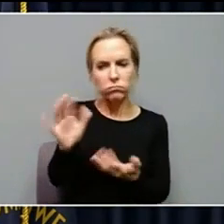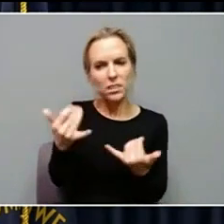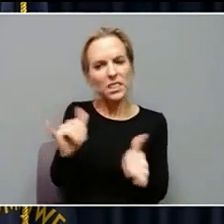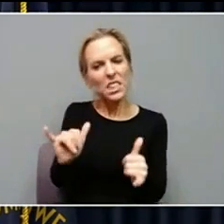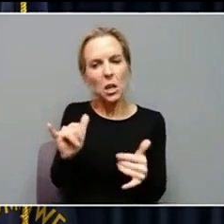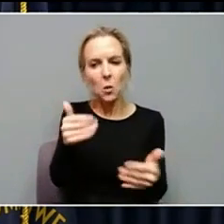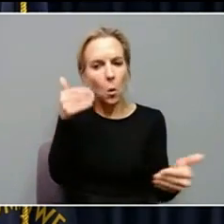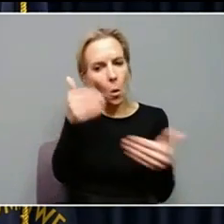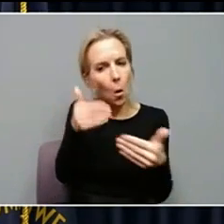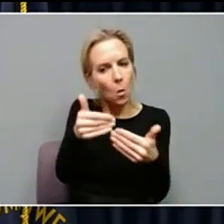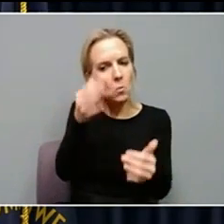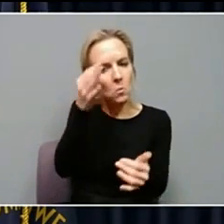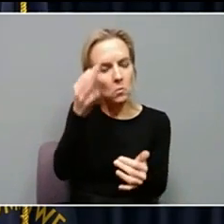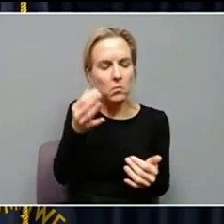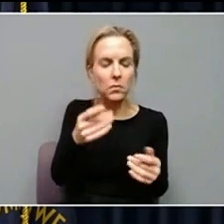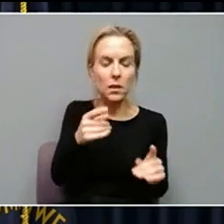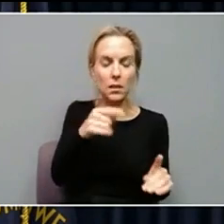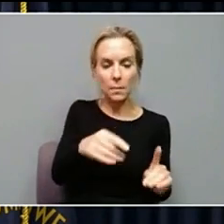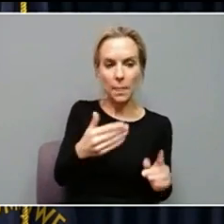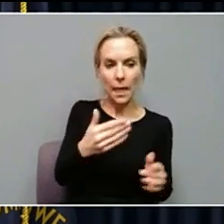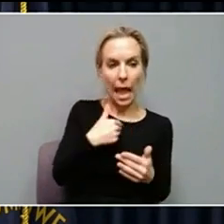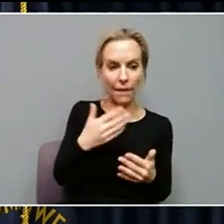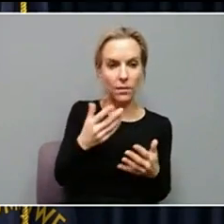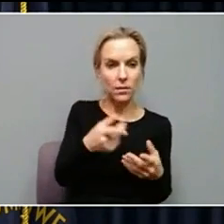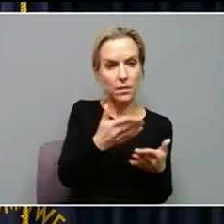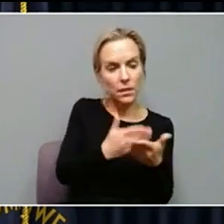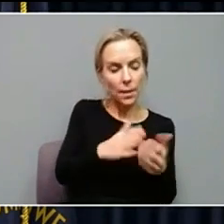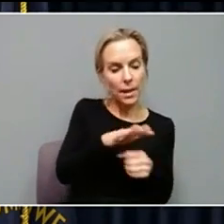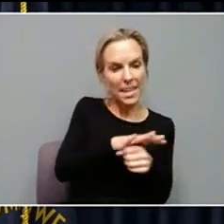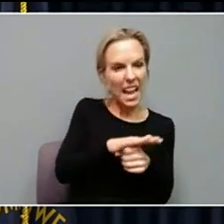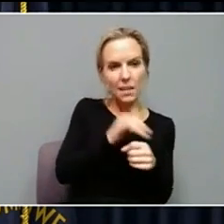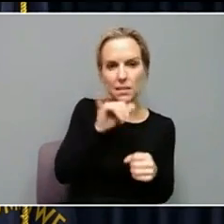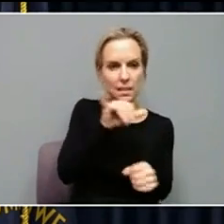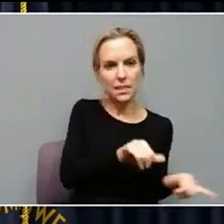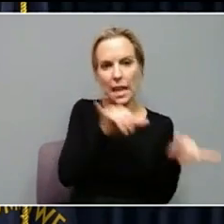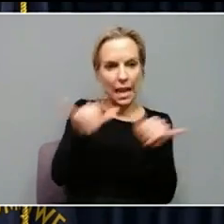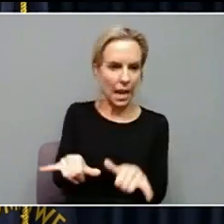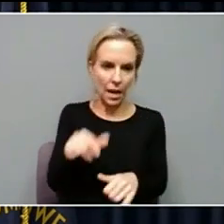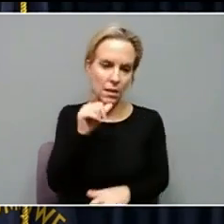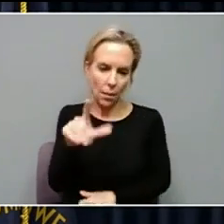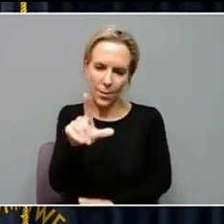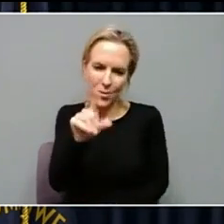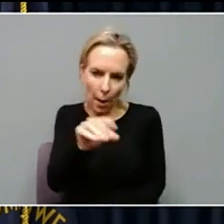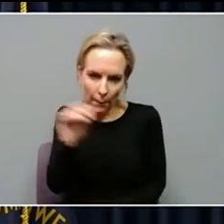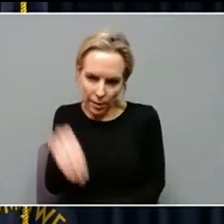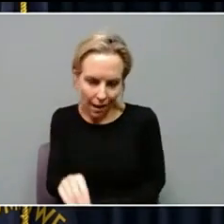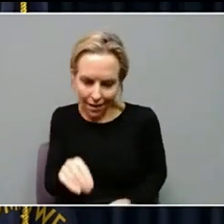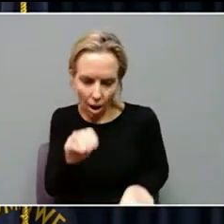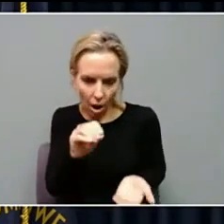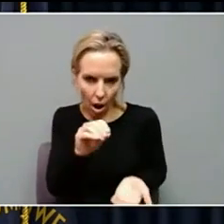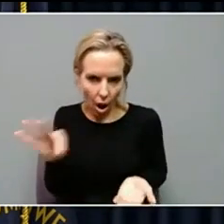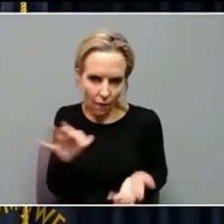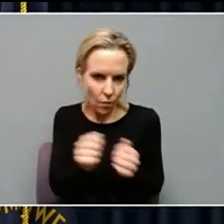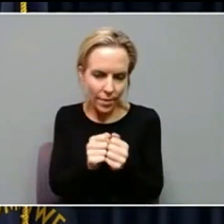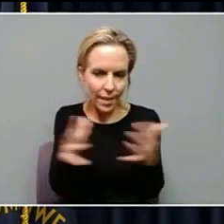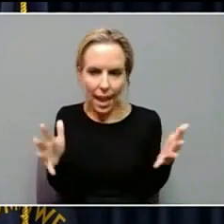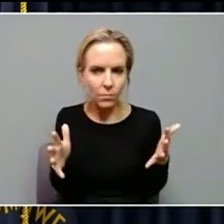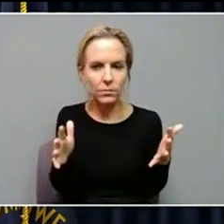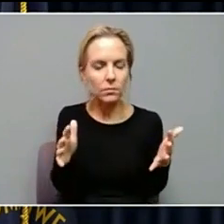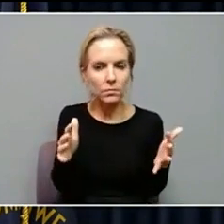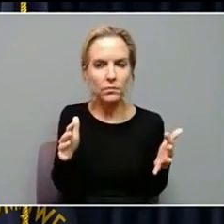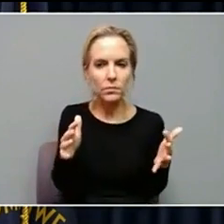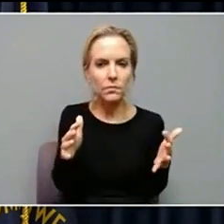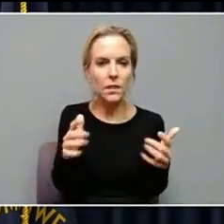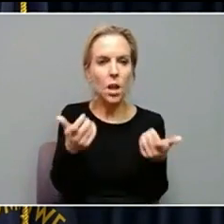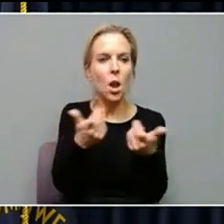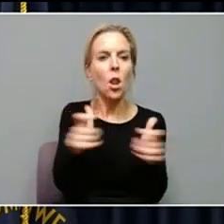70% without having a ton of people vaccinated. Same way, it's not going to be at 20% without the large